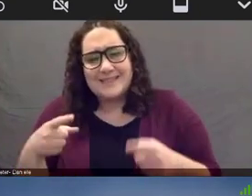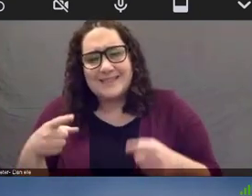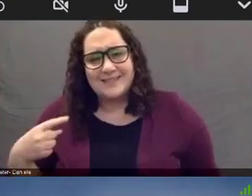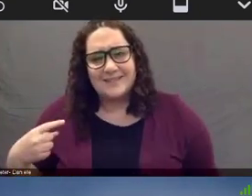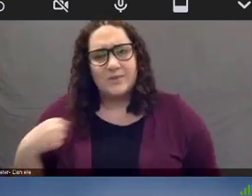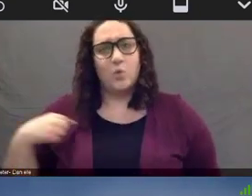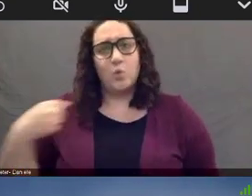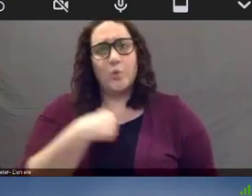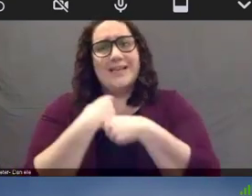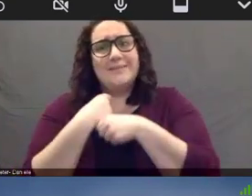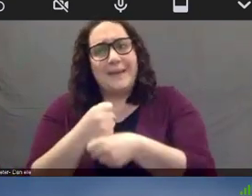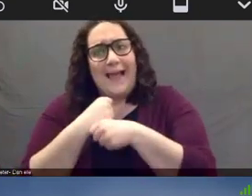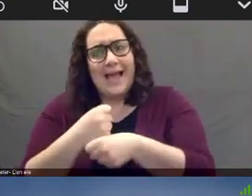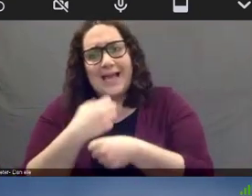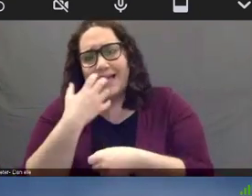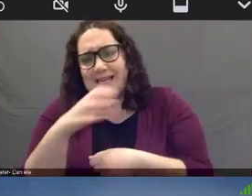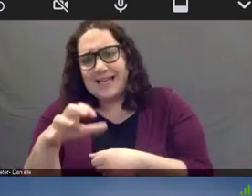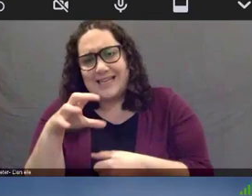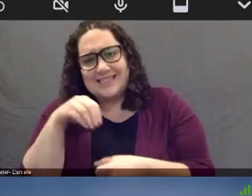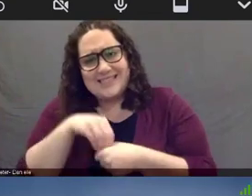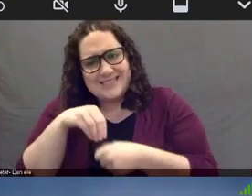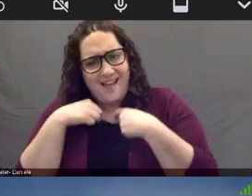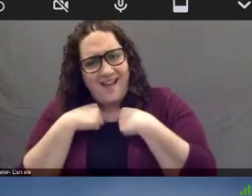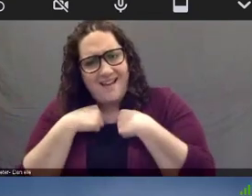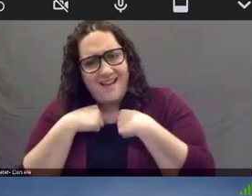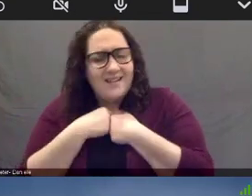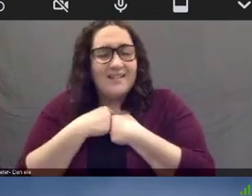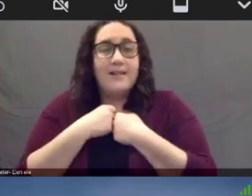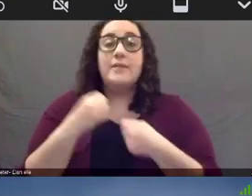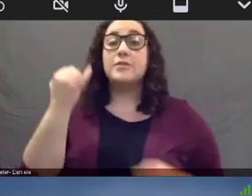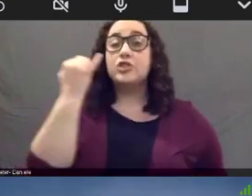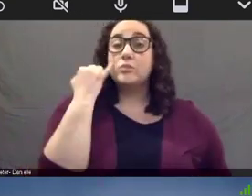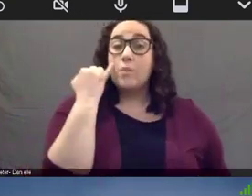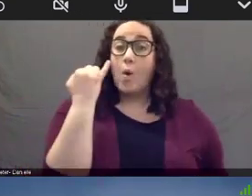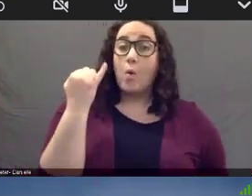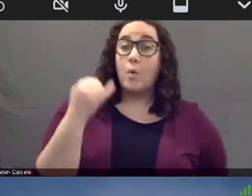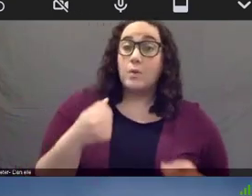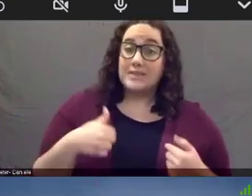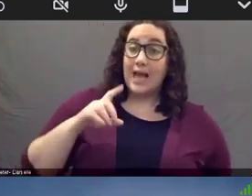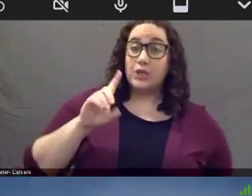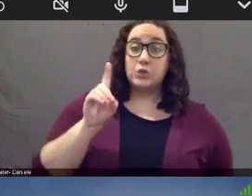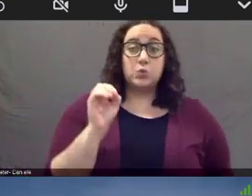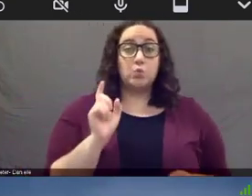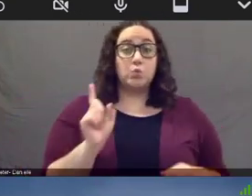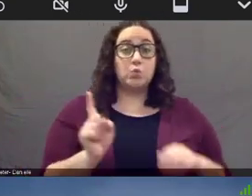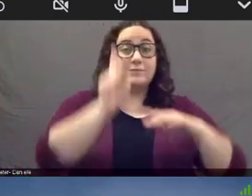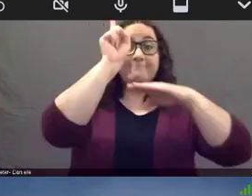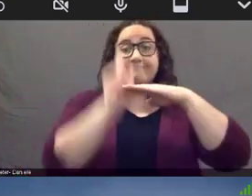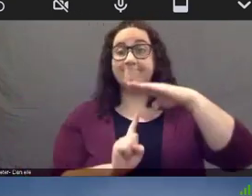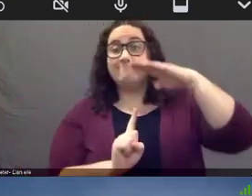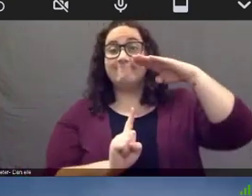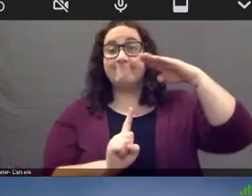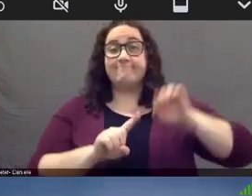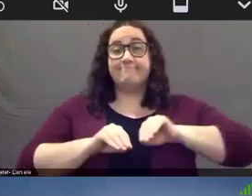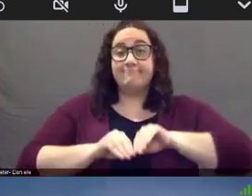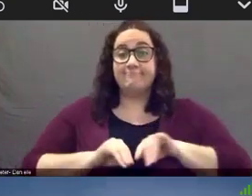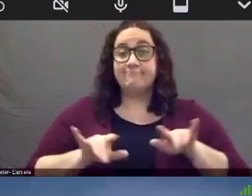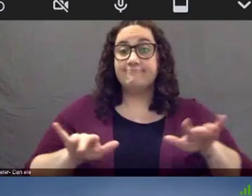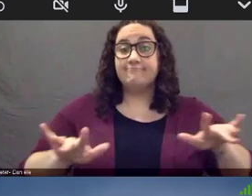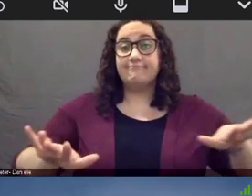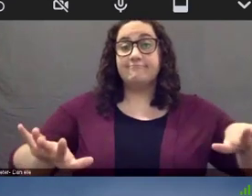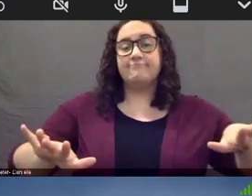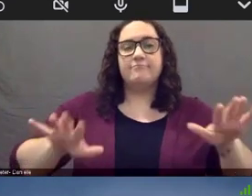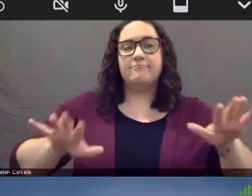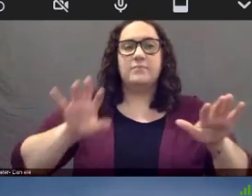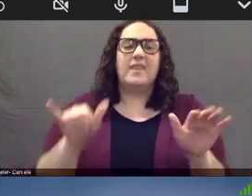But if it was true, right, we'd get this equation, right? And then we could take this differential equation, right,